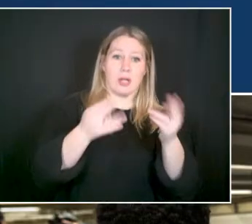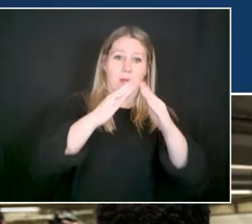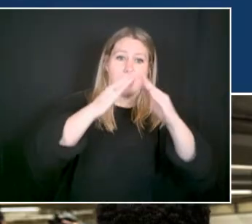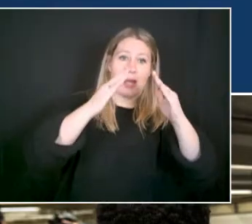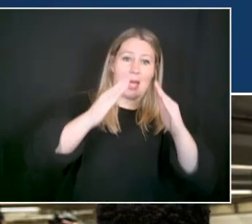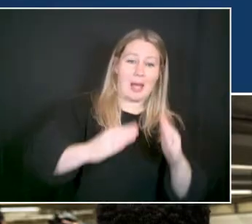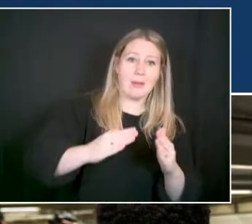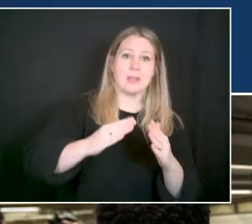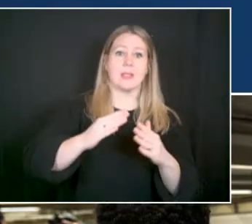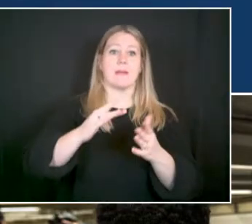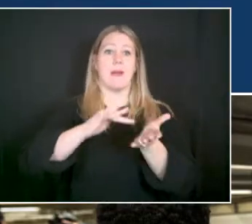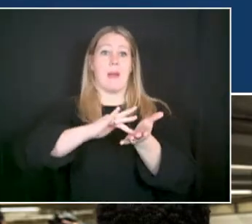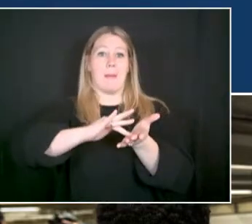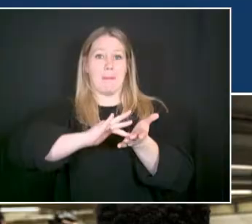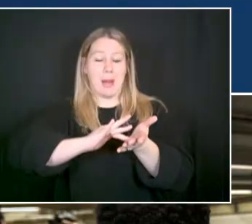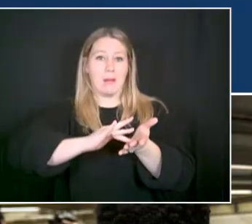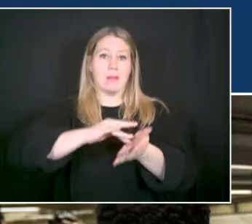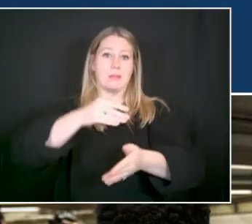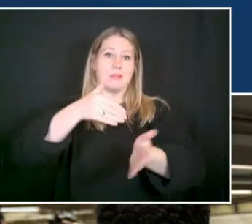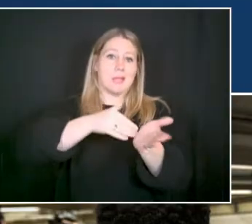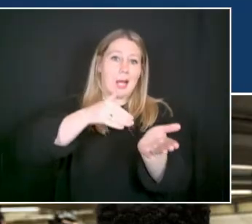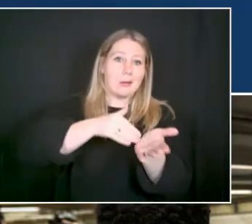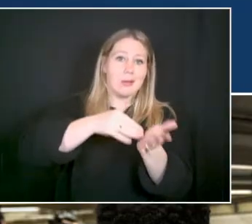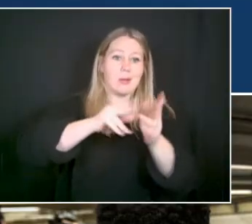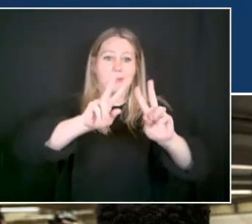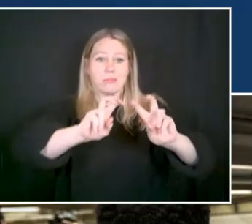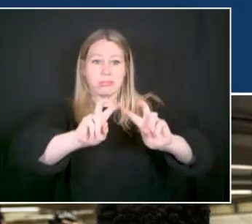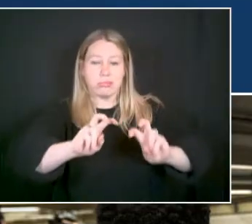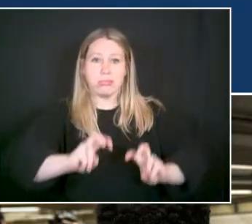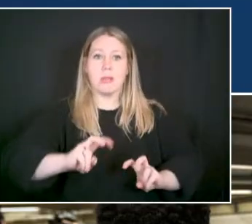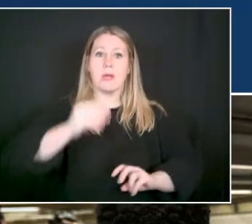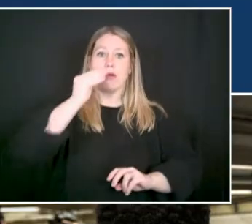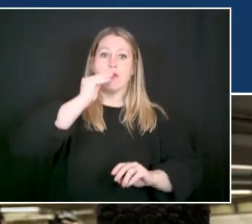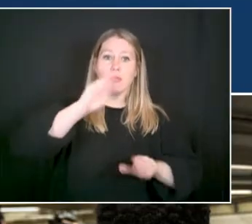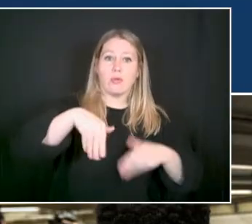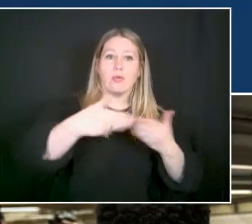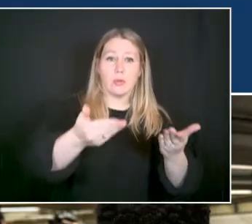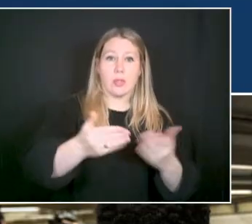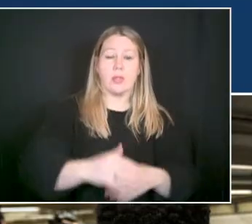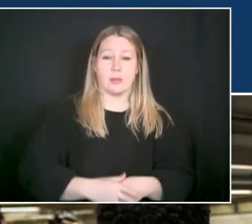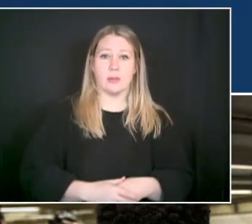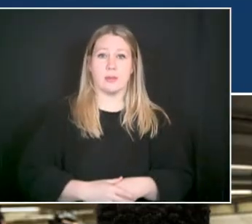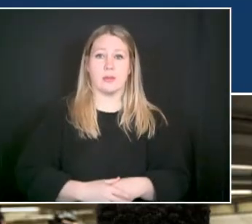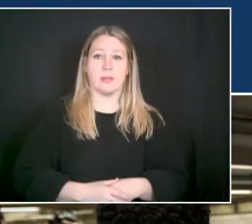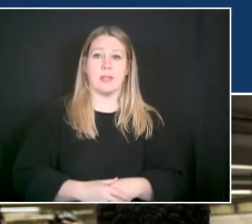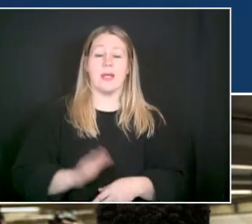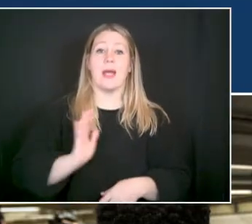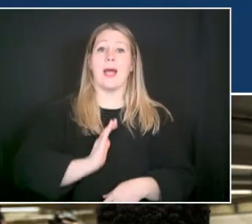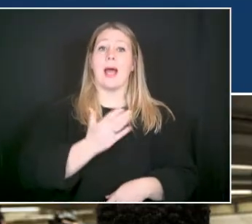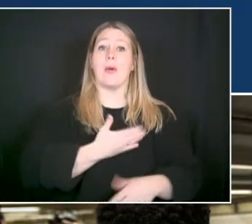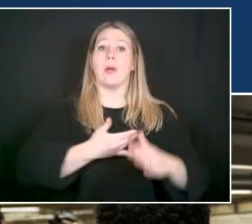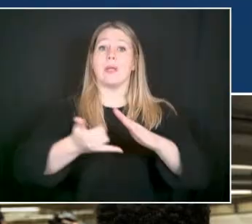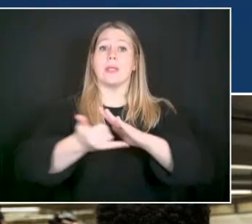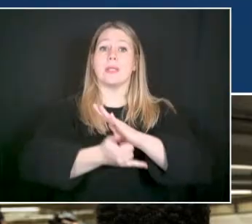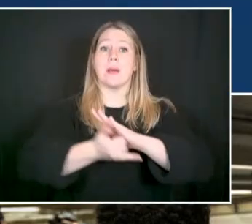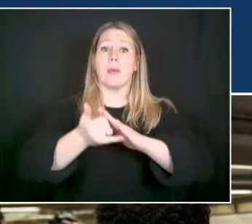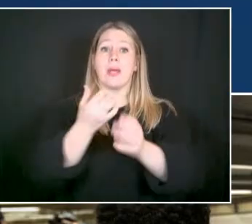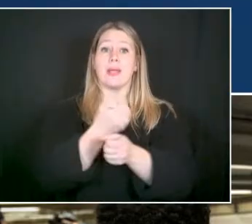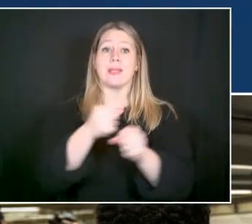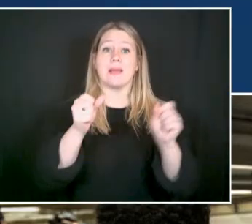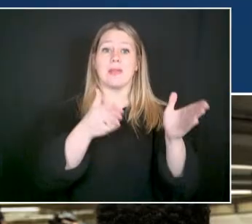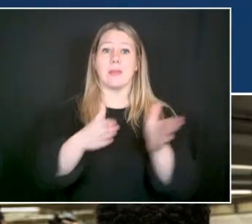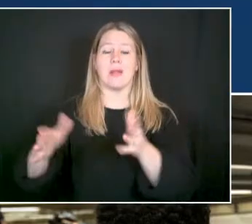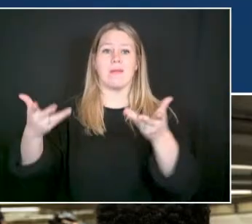In addition to PATH, our subway safety plan has already connected 8,400 New Yorkers to shelter, with